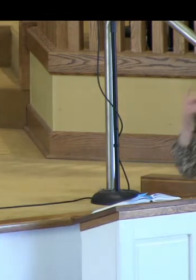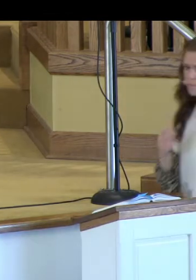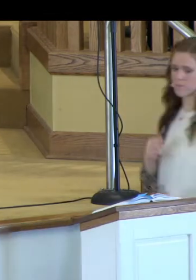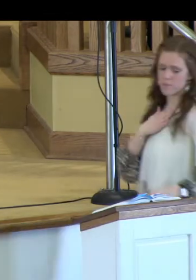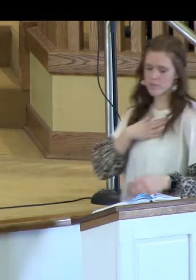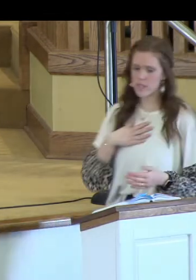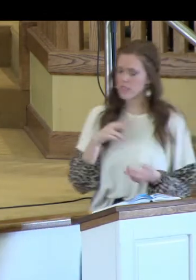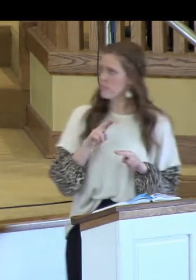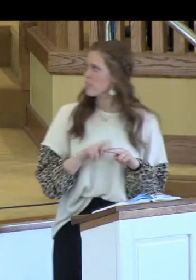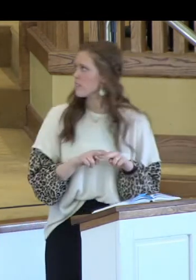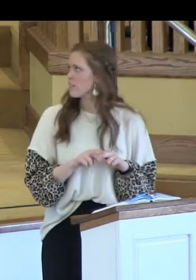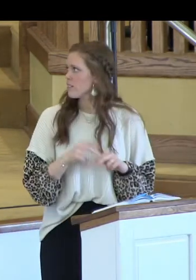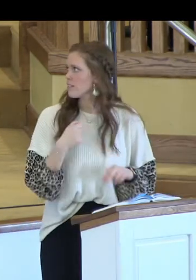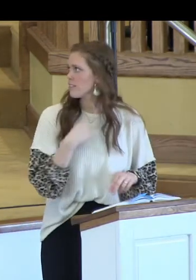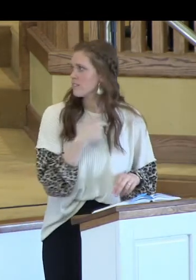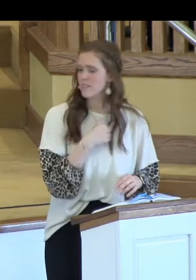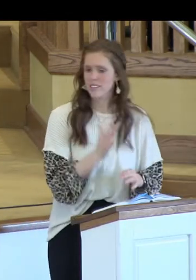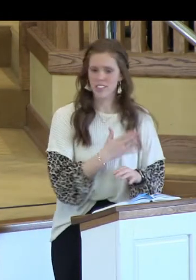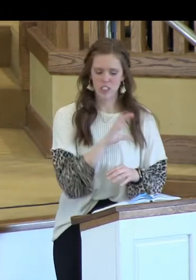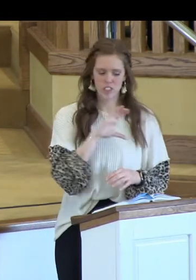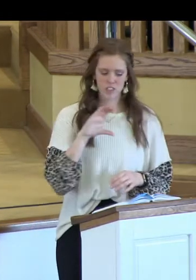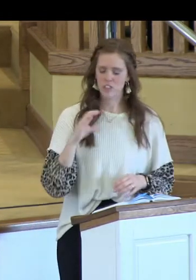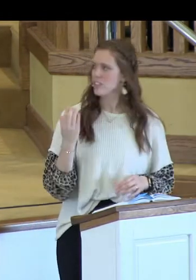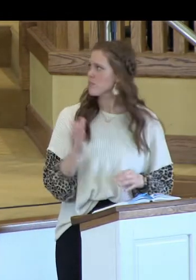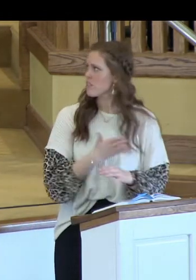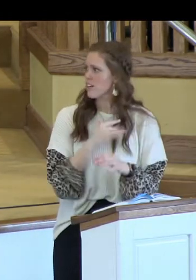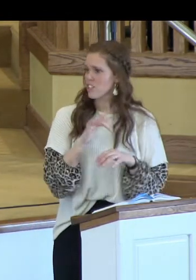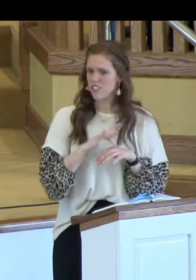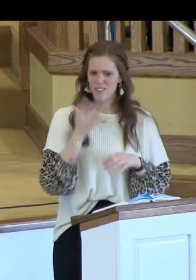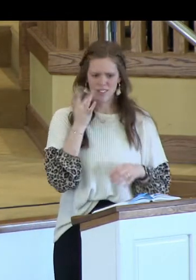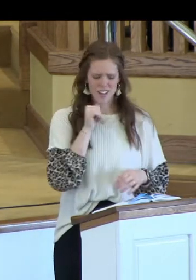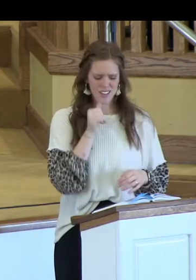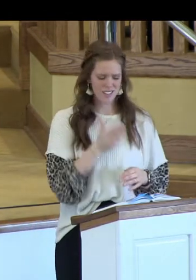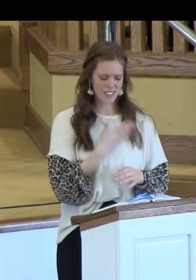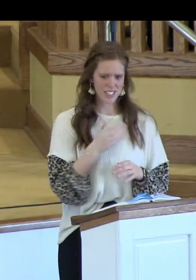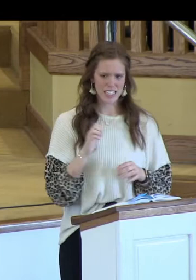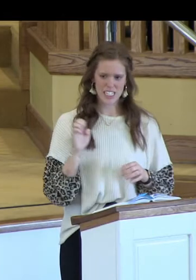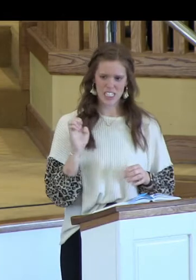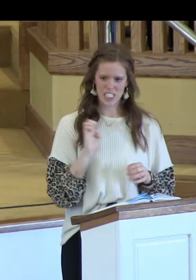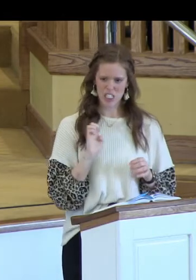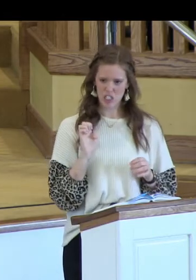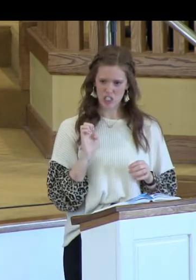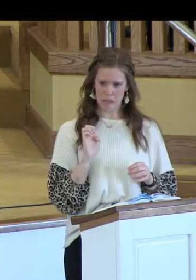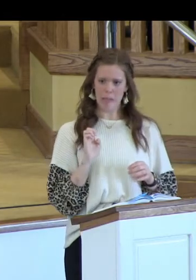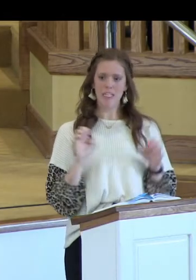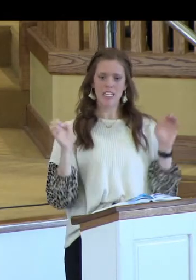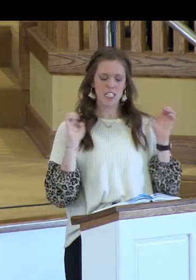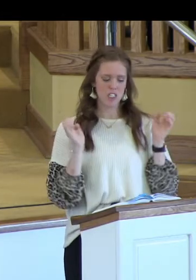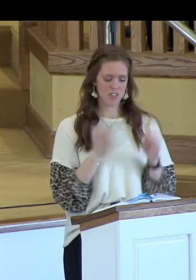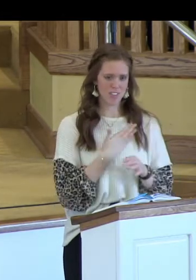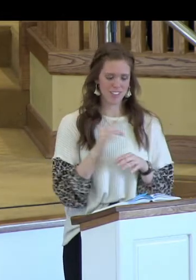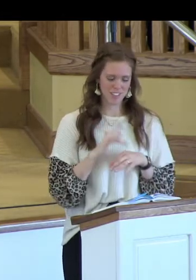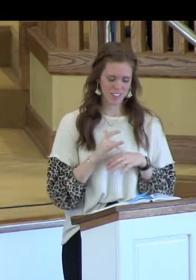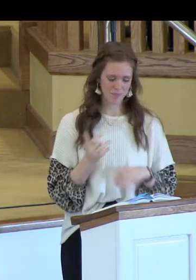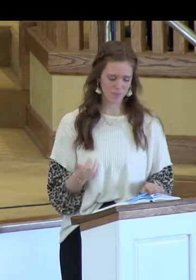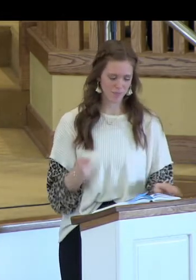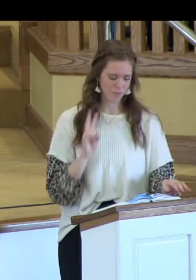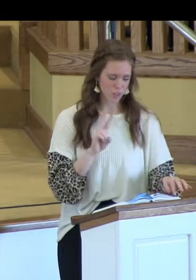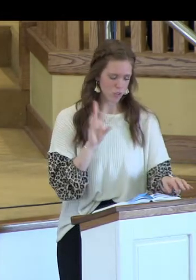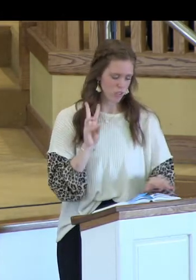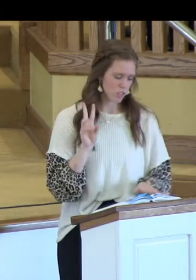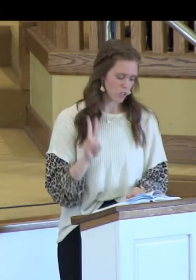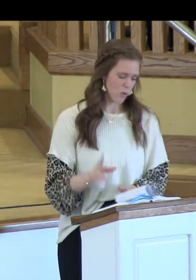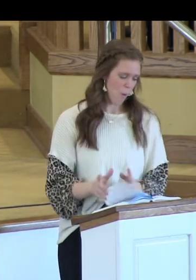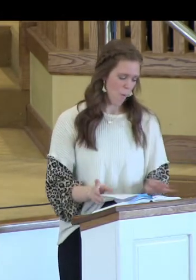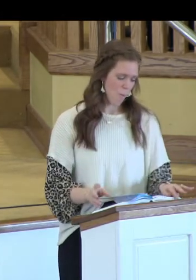seated. We sing Christmas songs early. Why don't we sing some Easter songs early? 262. We'll sing on that first verse.